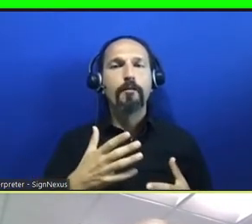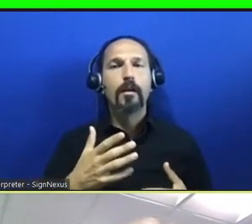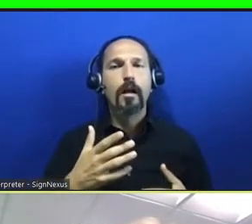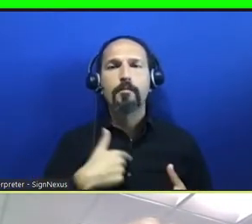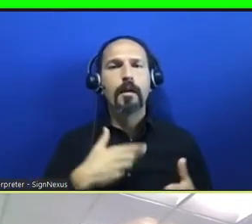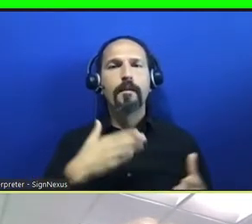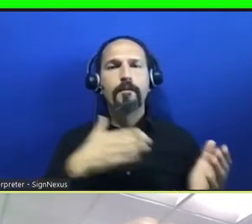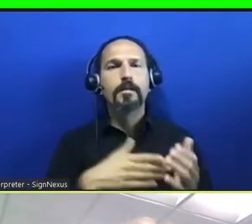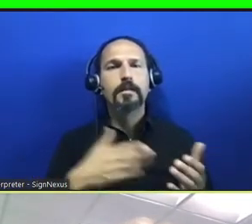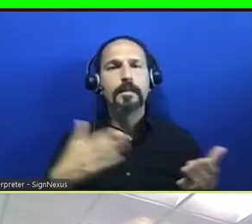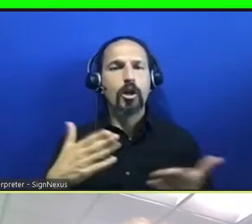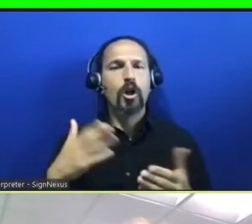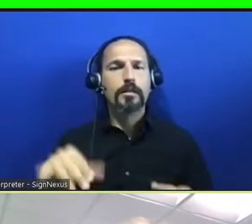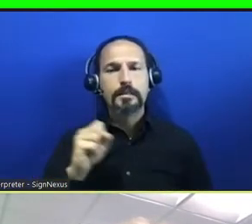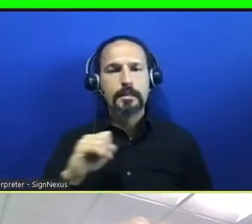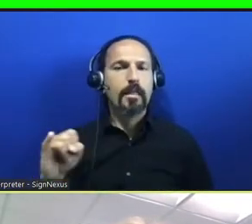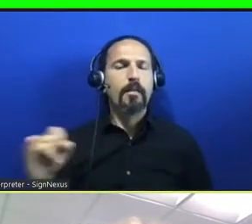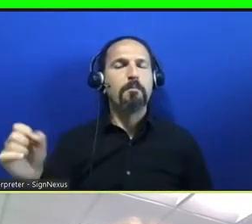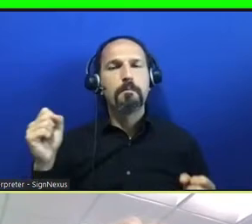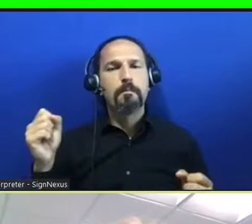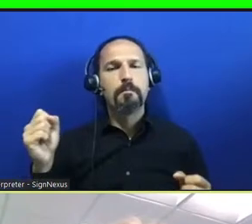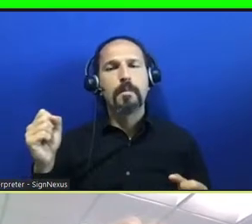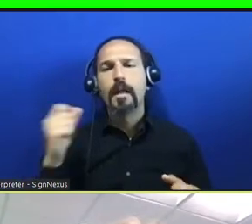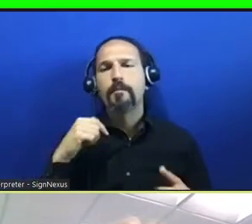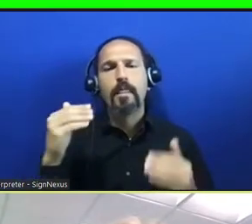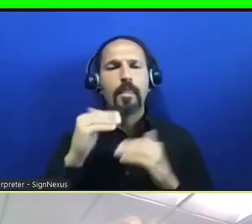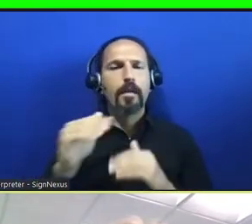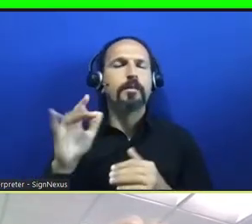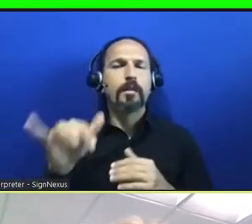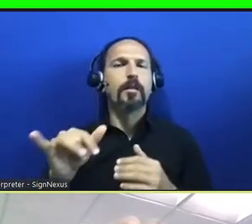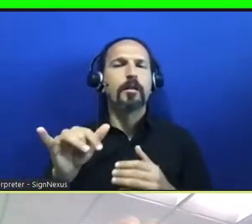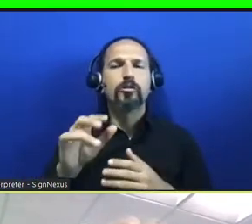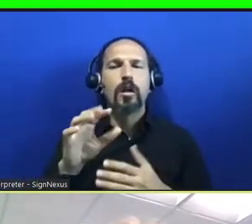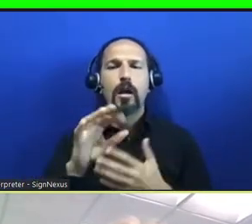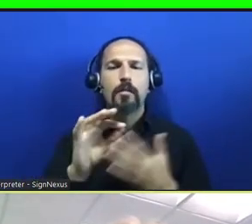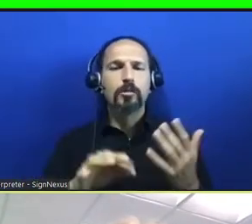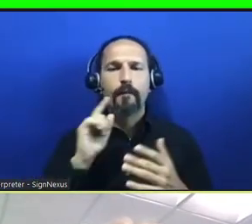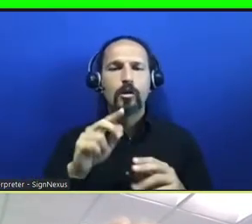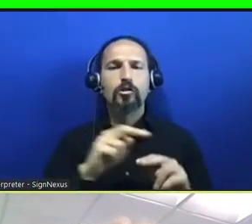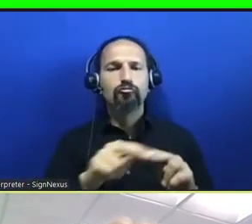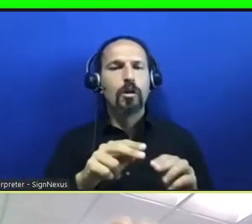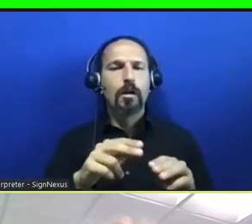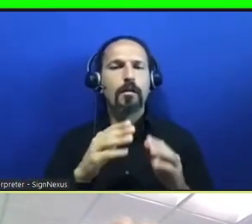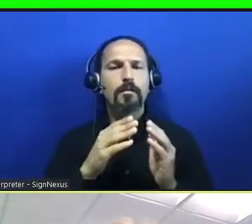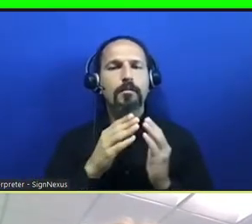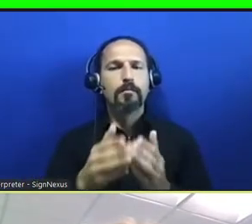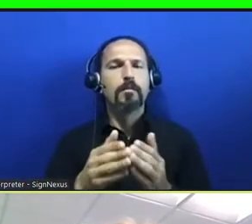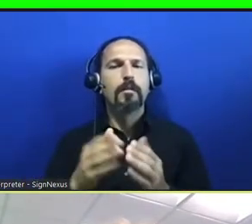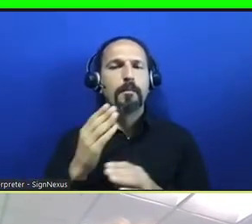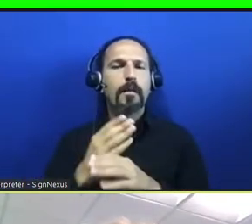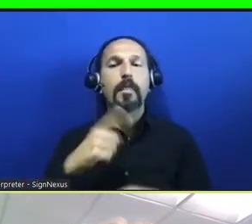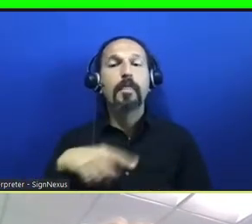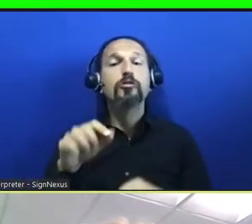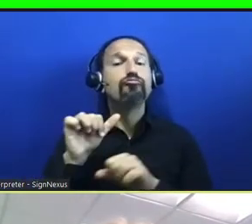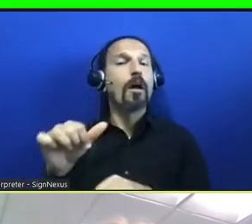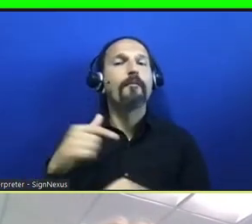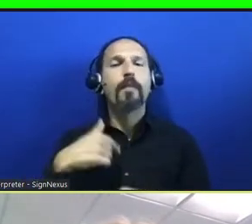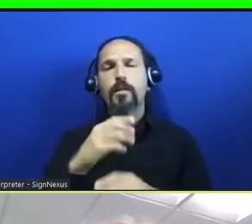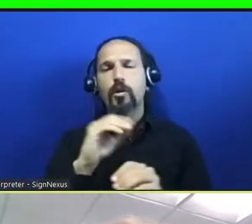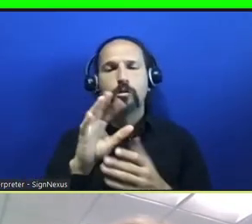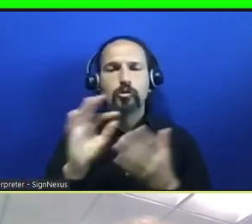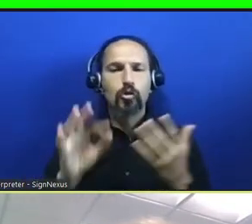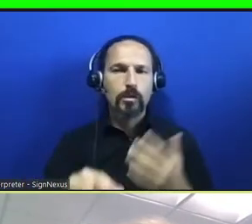offense to that on Staten Island here we have very very limited Transit options so people don't drive as a luxury they drive because they don't have other